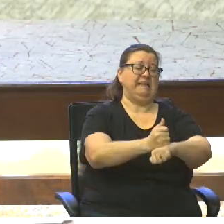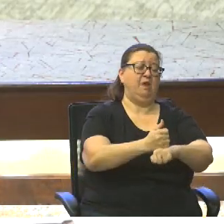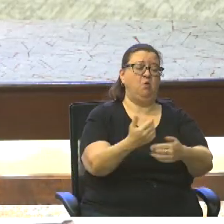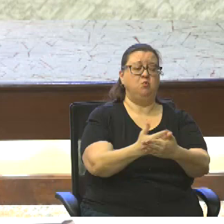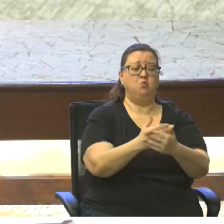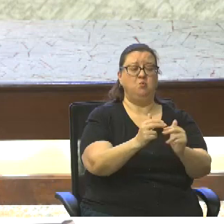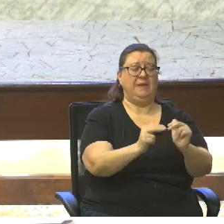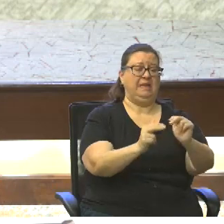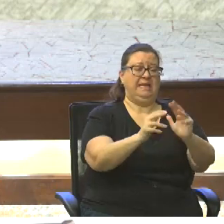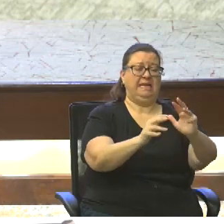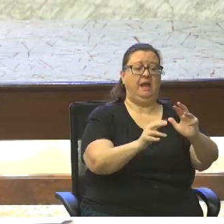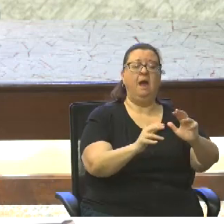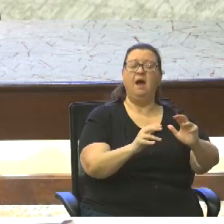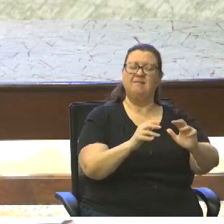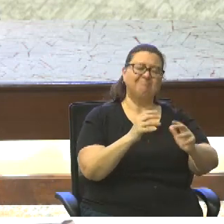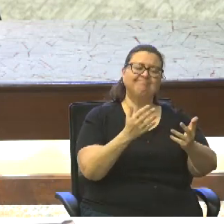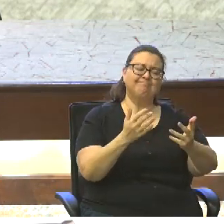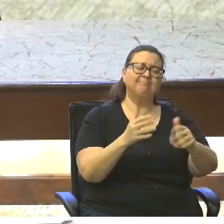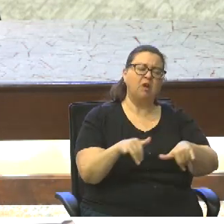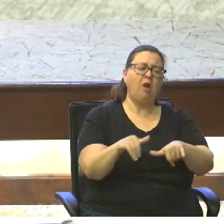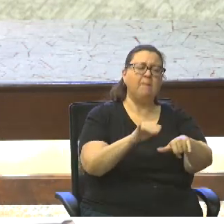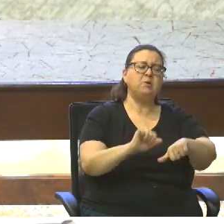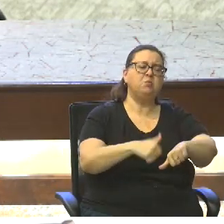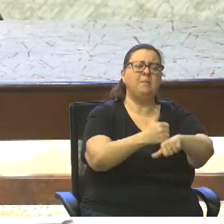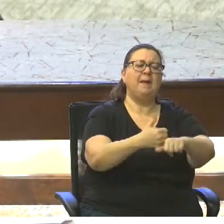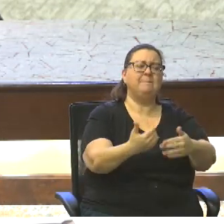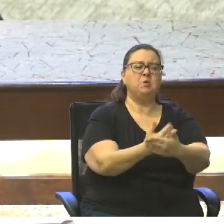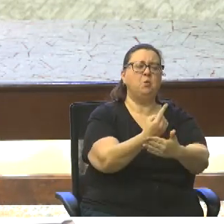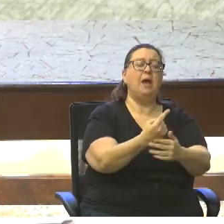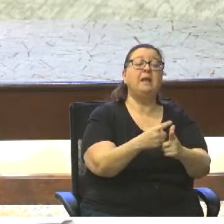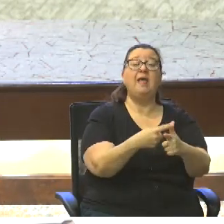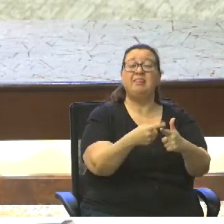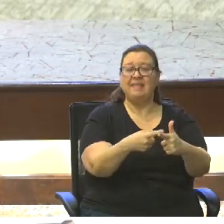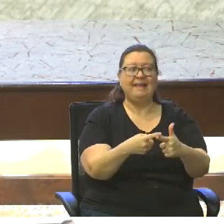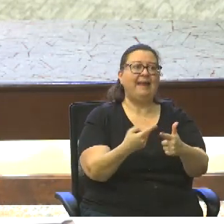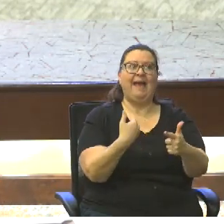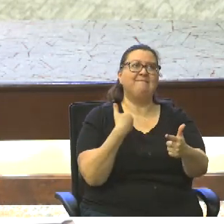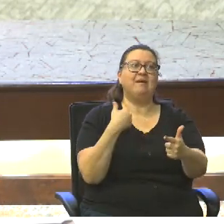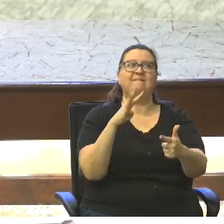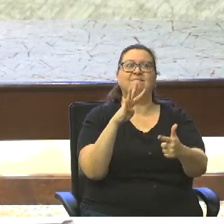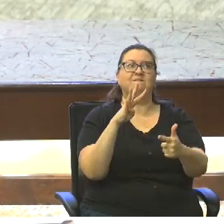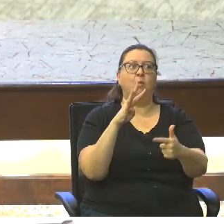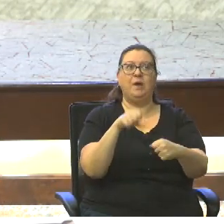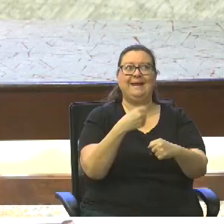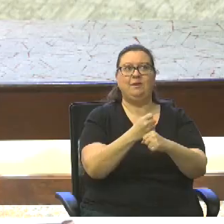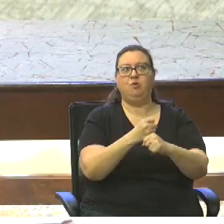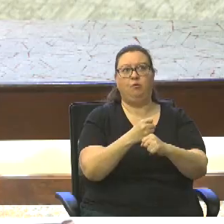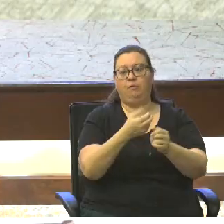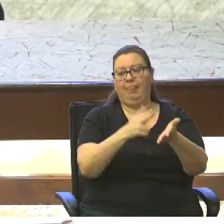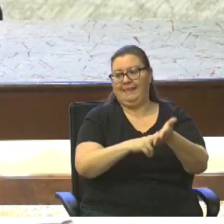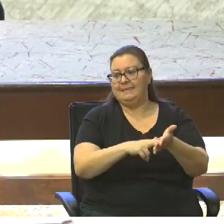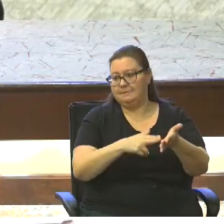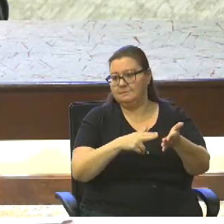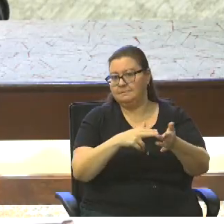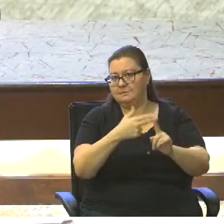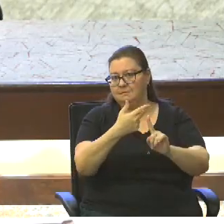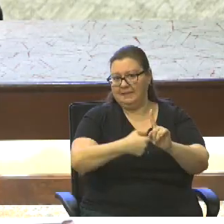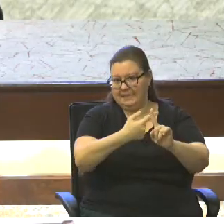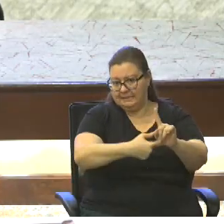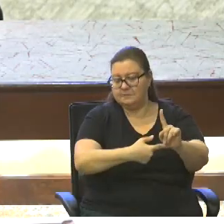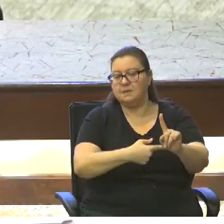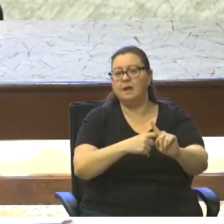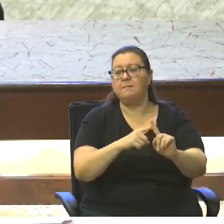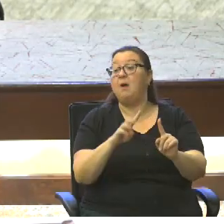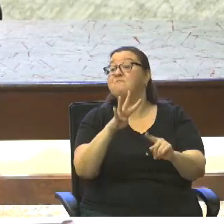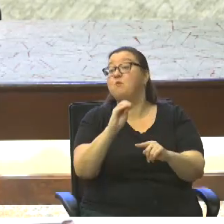the city or the airport to grant up to, say, a 40-year lease. That's not uncommon. What is uncommon, however, is that through the course of those